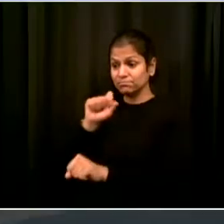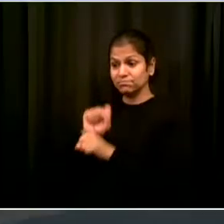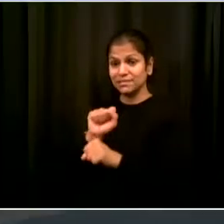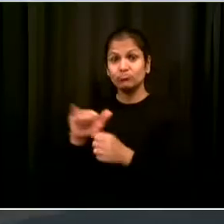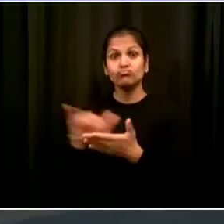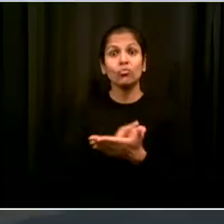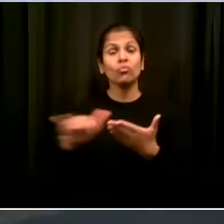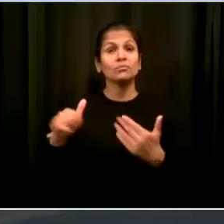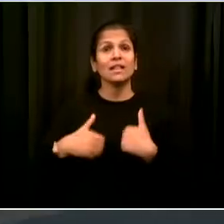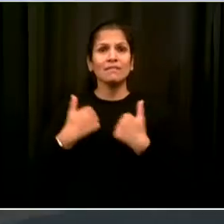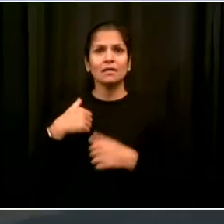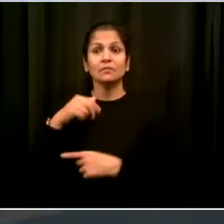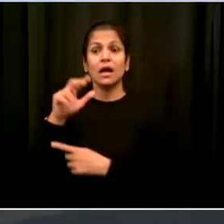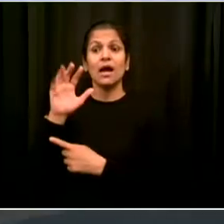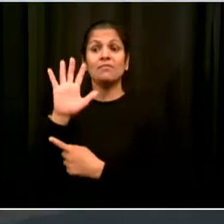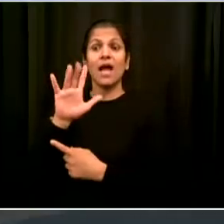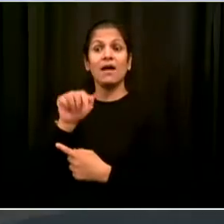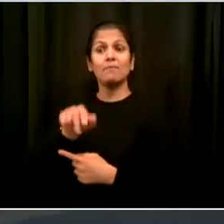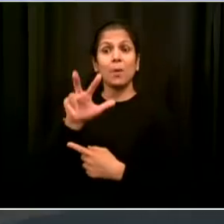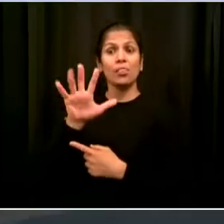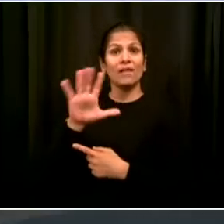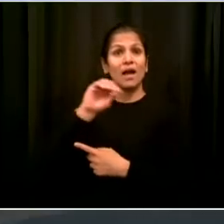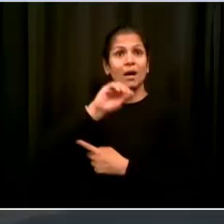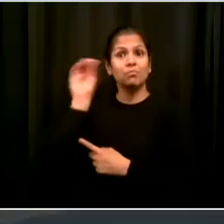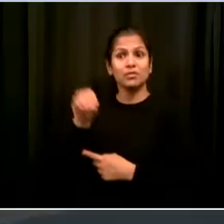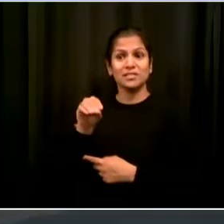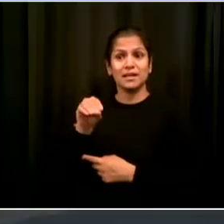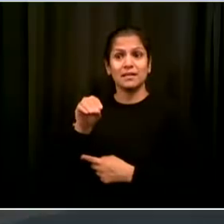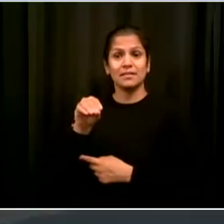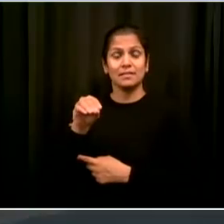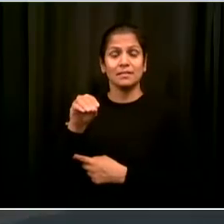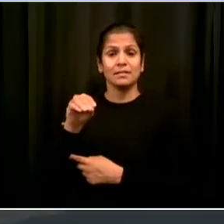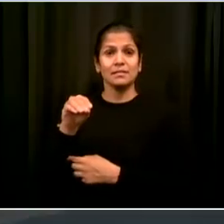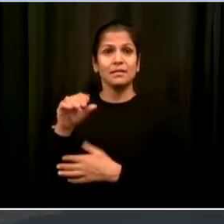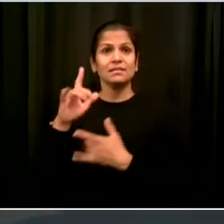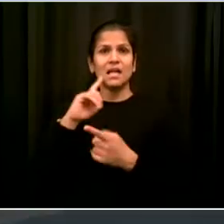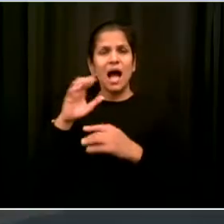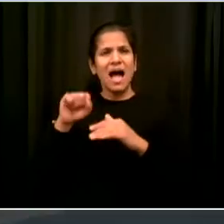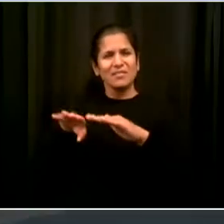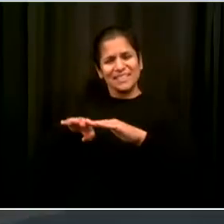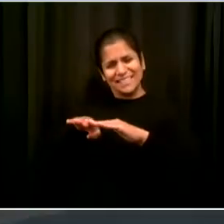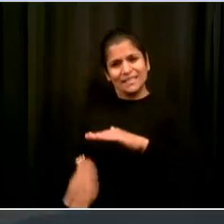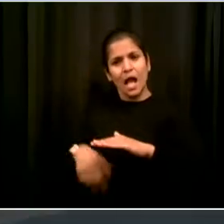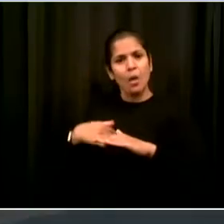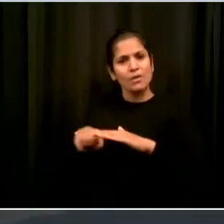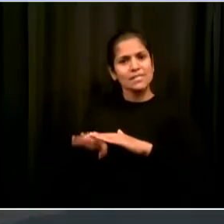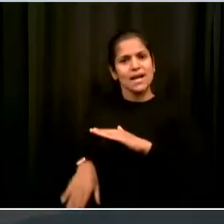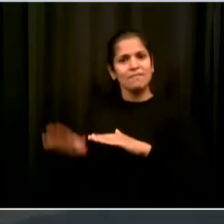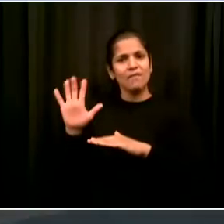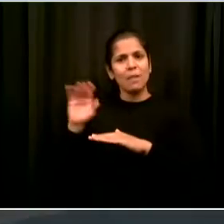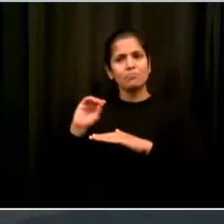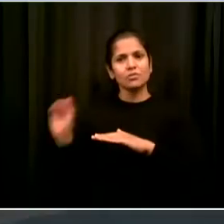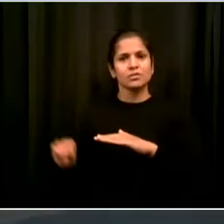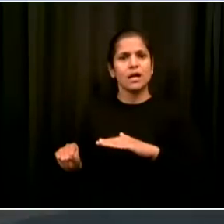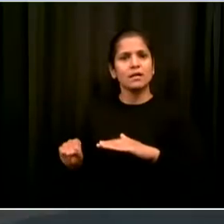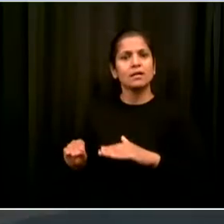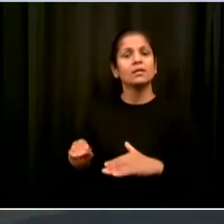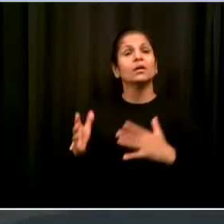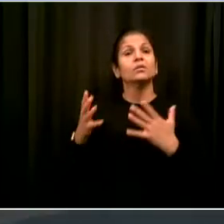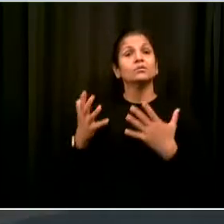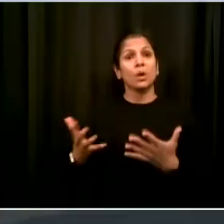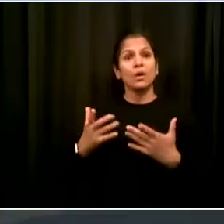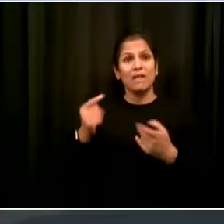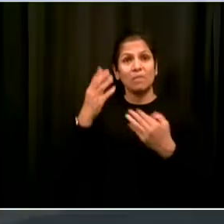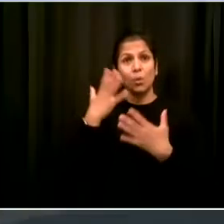5.35%. Again, we want to be under 5%. So unfortunately, across the board, we see that these indicators have all